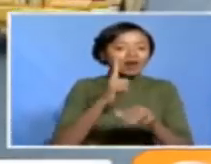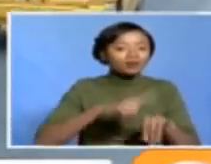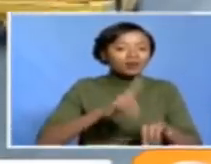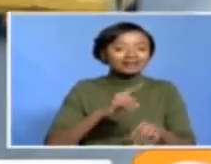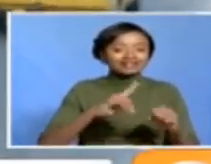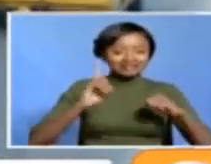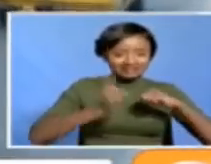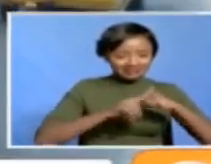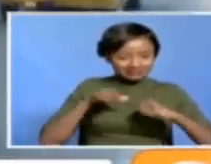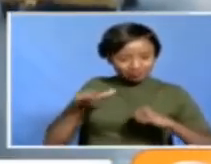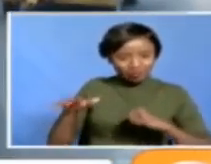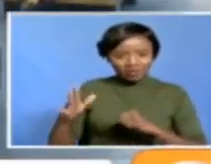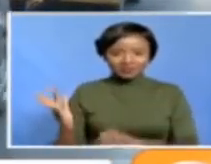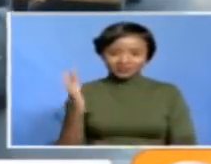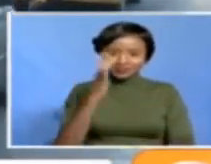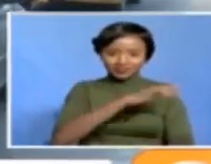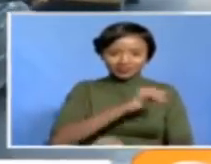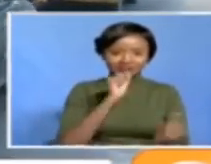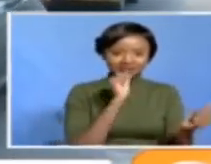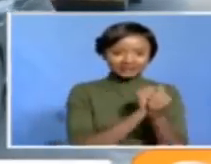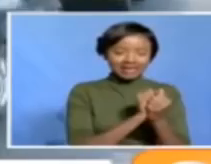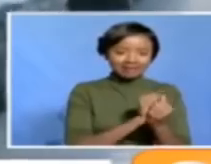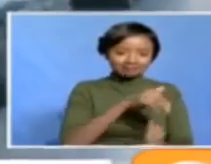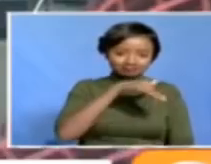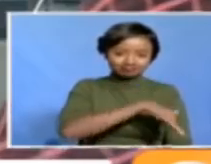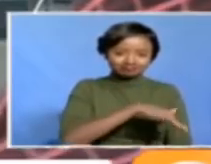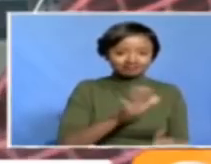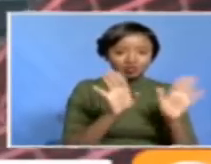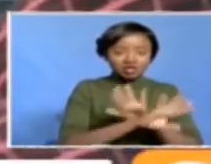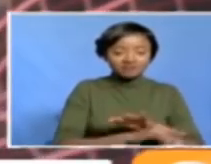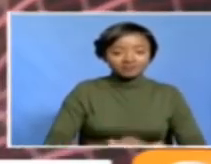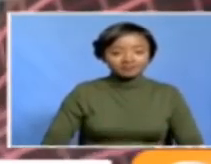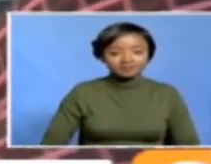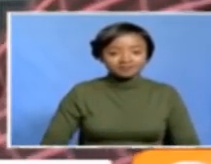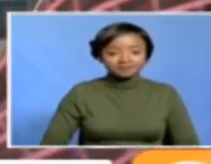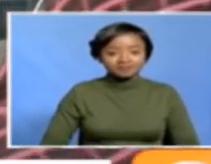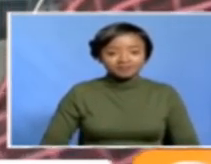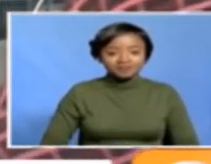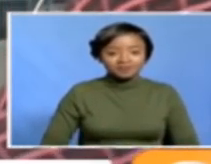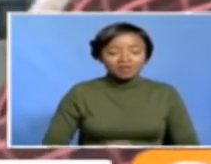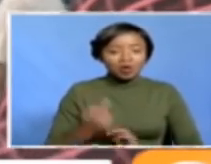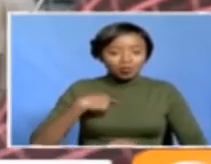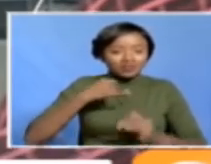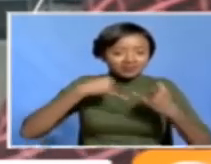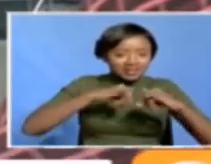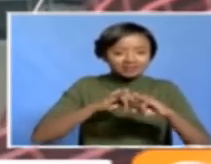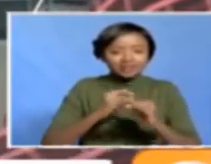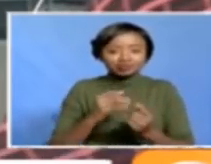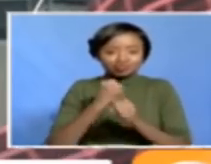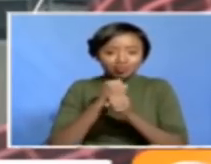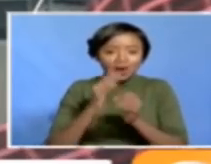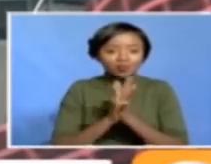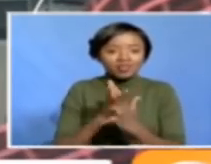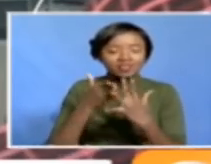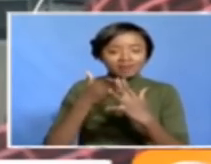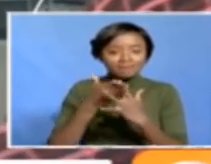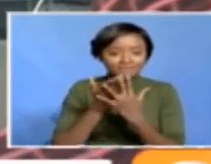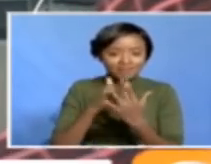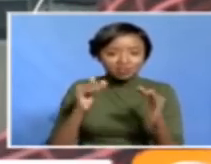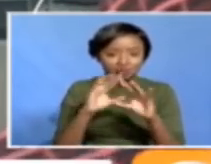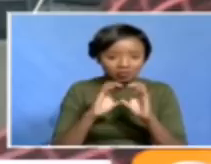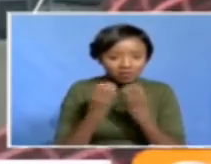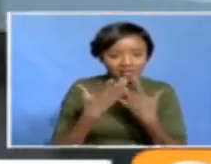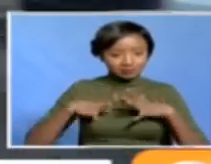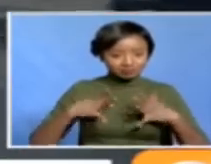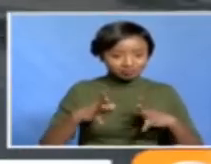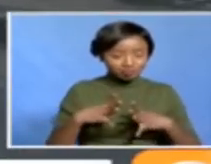to 10 p.m. What we have done is to engage, you know, the middle class for them to drop their vehicles and